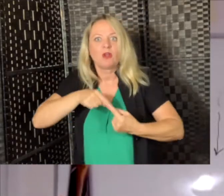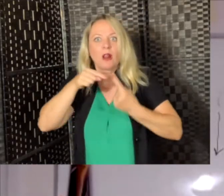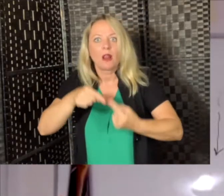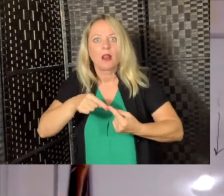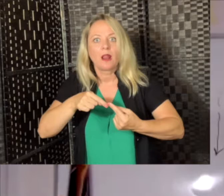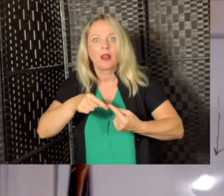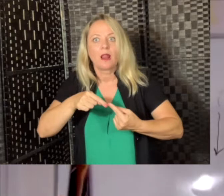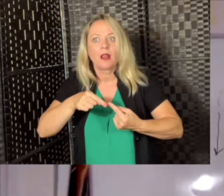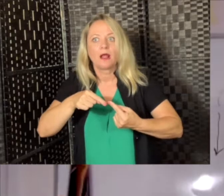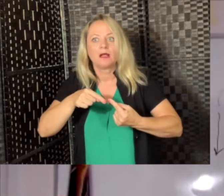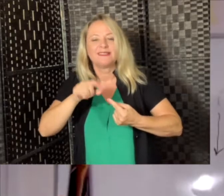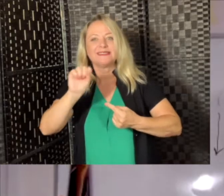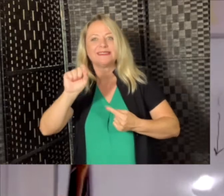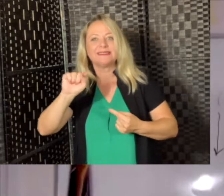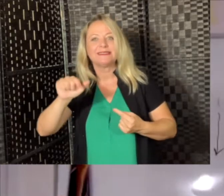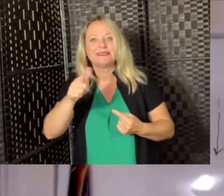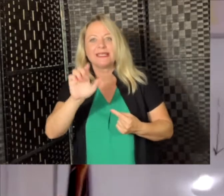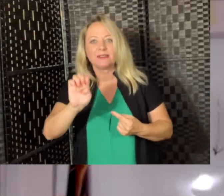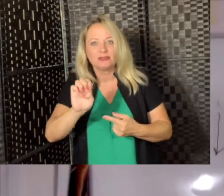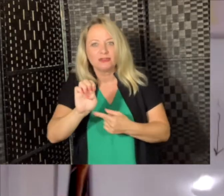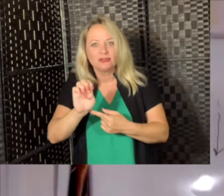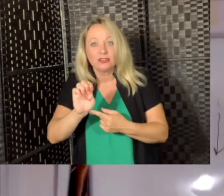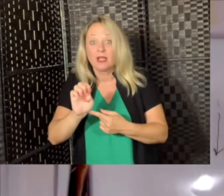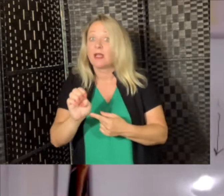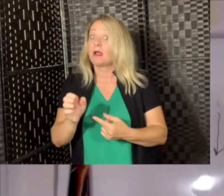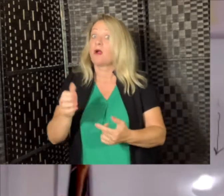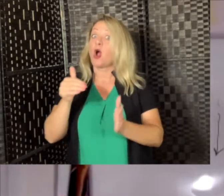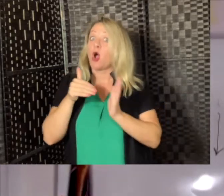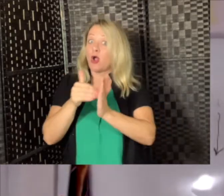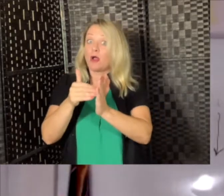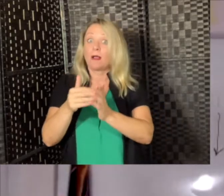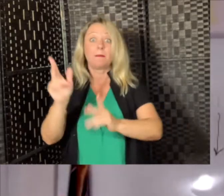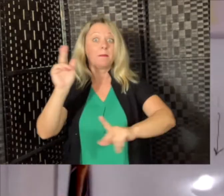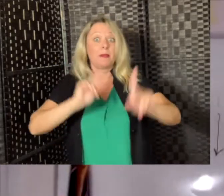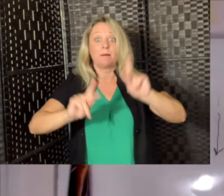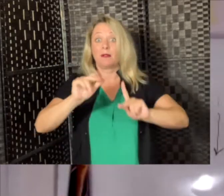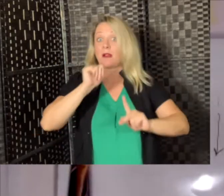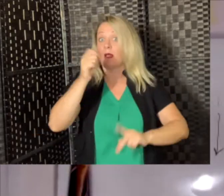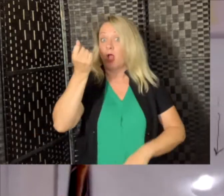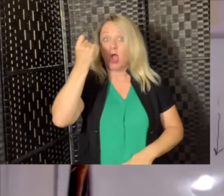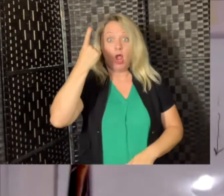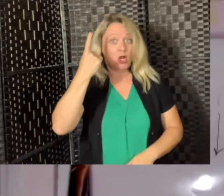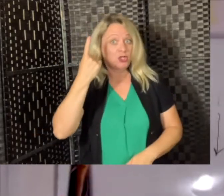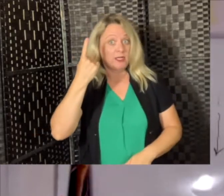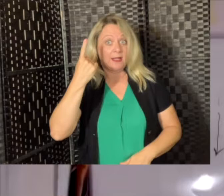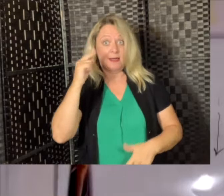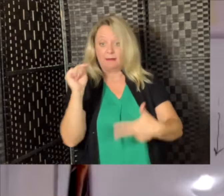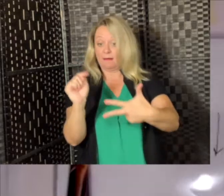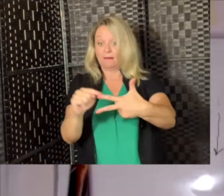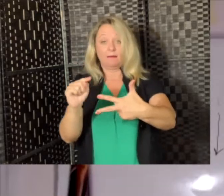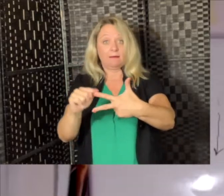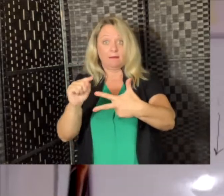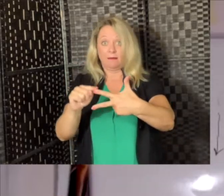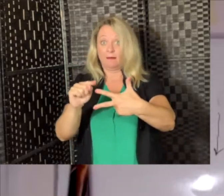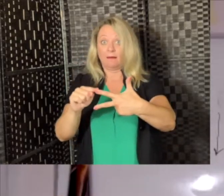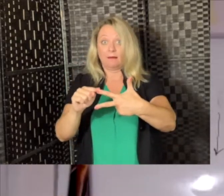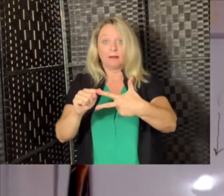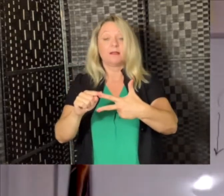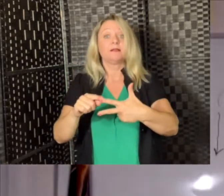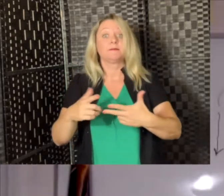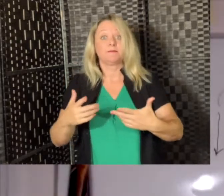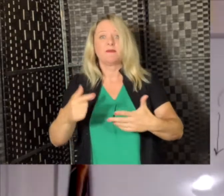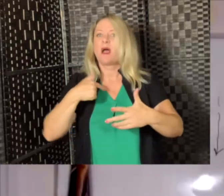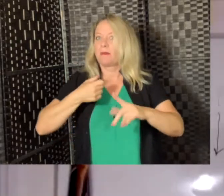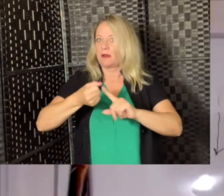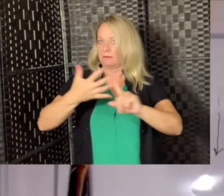power struggle stage is misinterpreted. So let me share something about that. We're going along. We thought